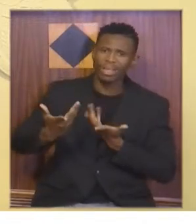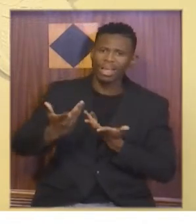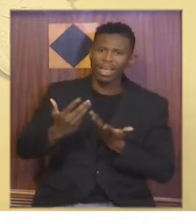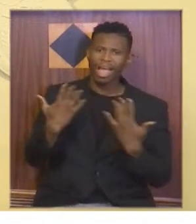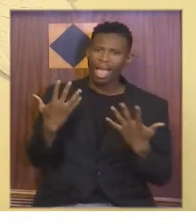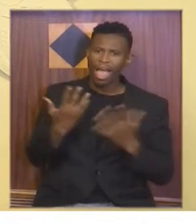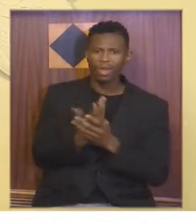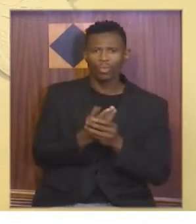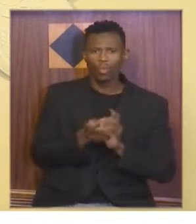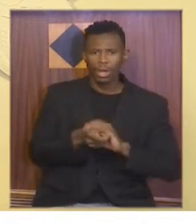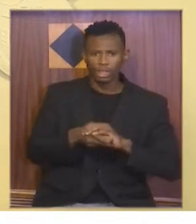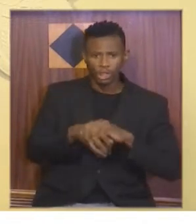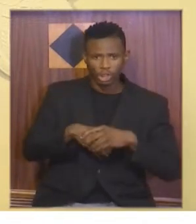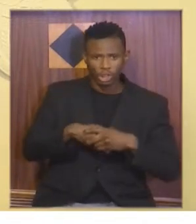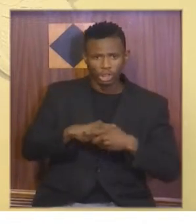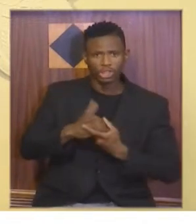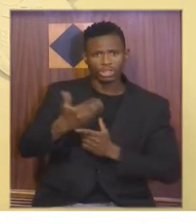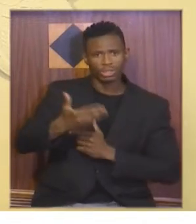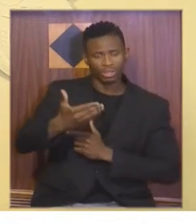Most importantly,